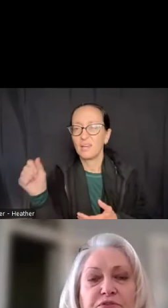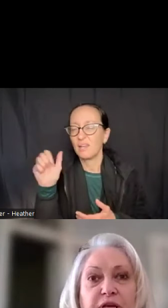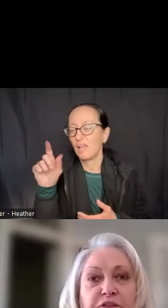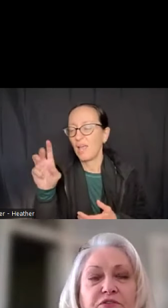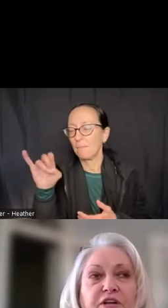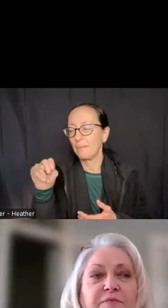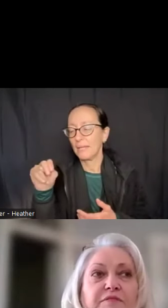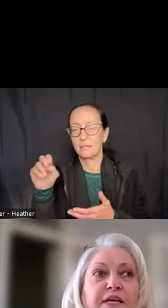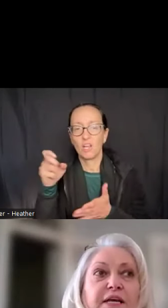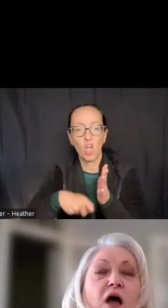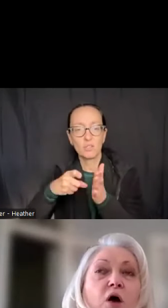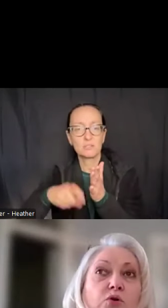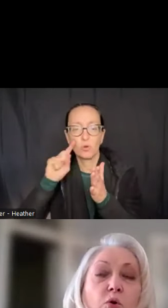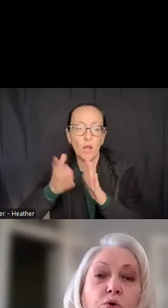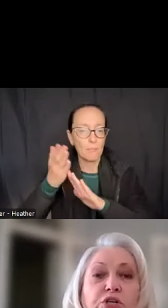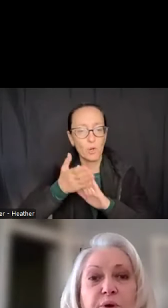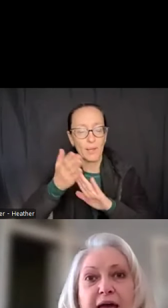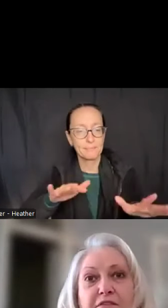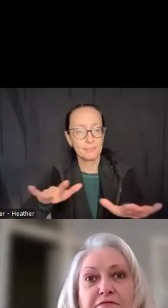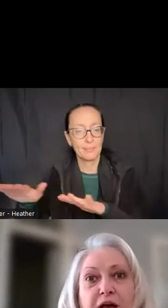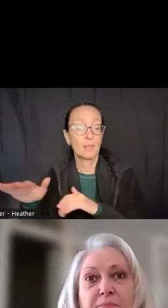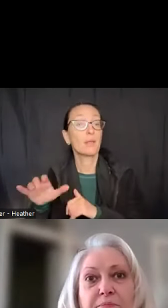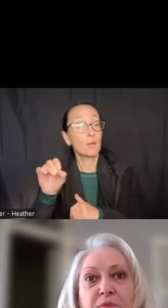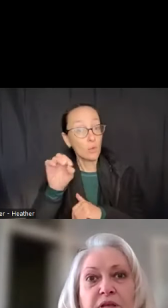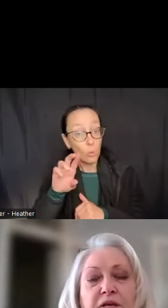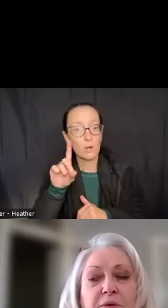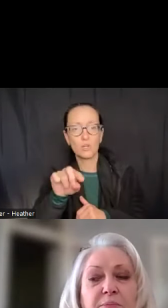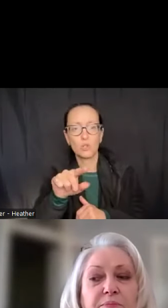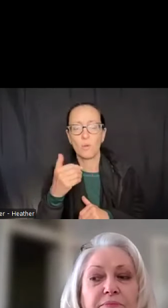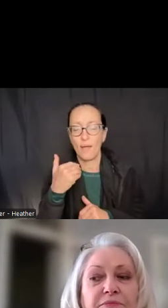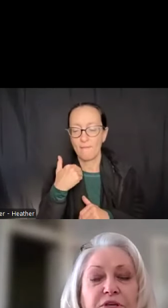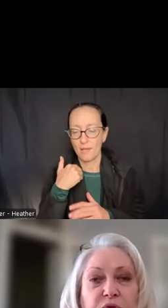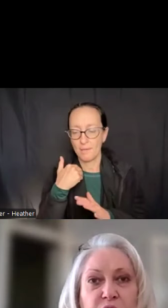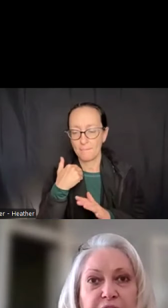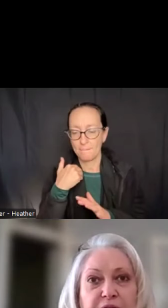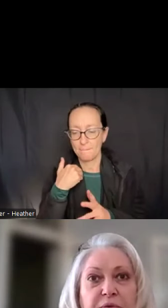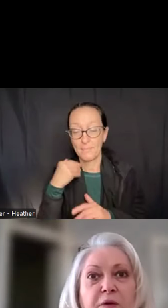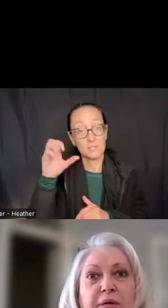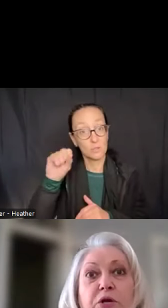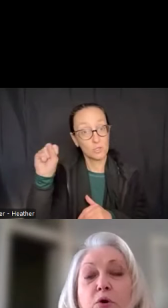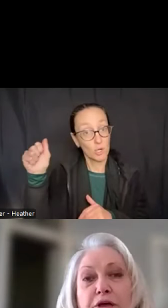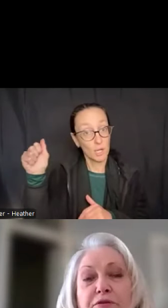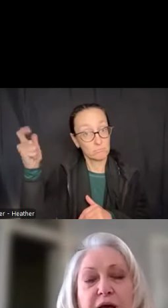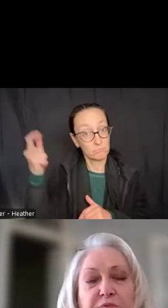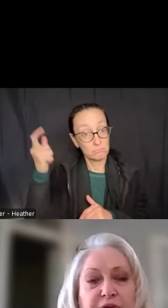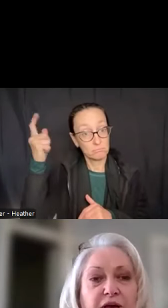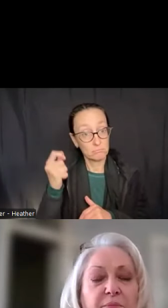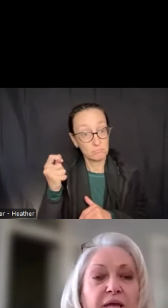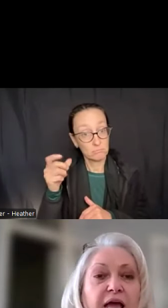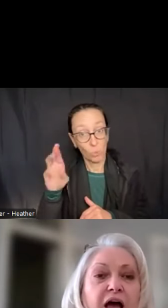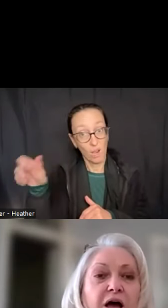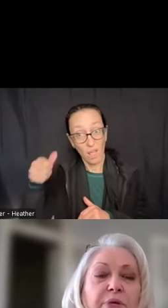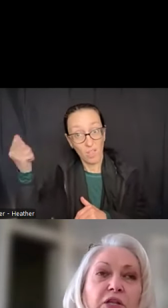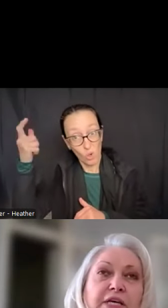the procedures and those types of things? Or do you have Social Security income coming in or another type of